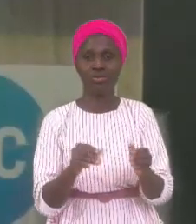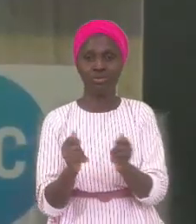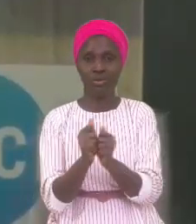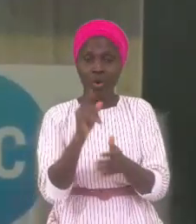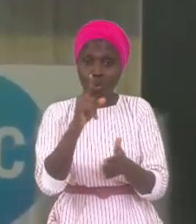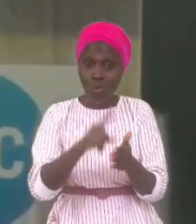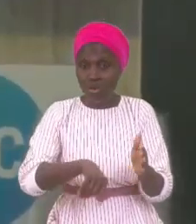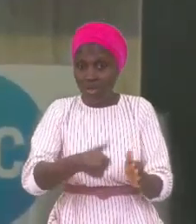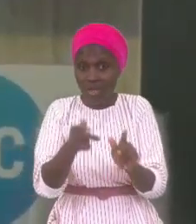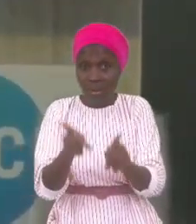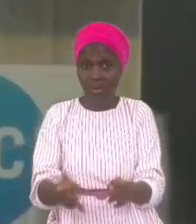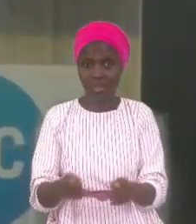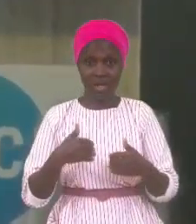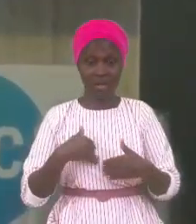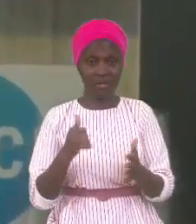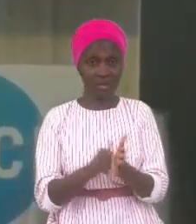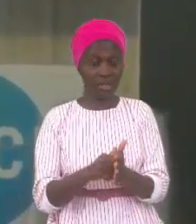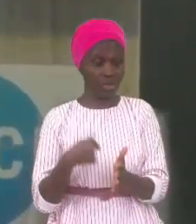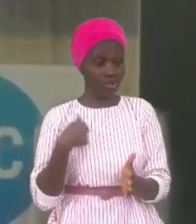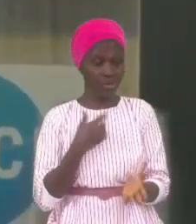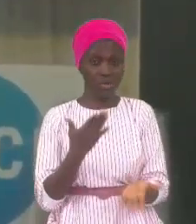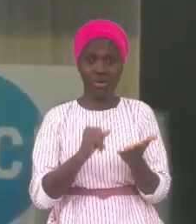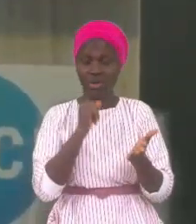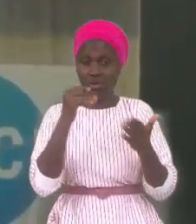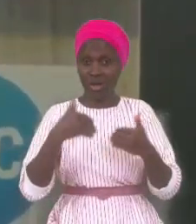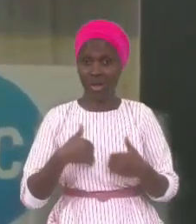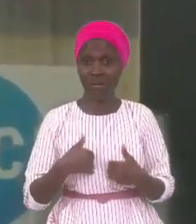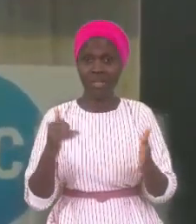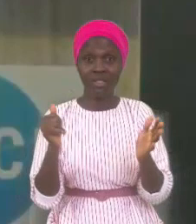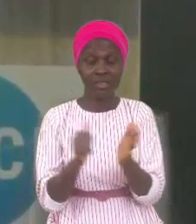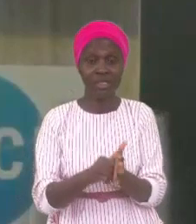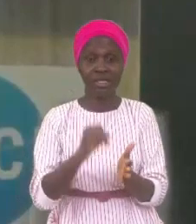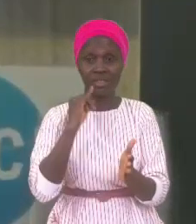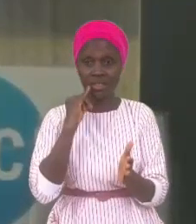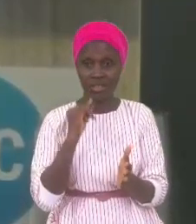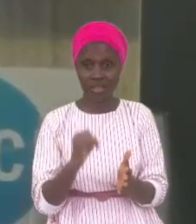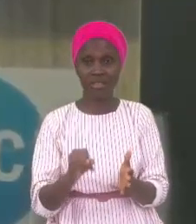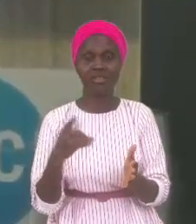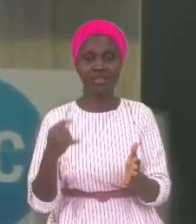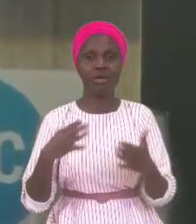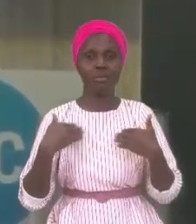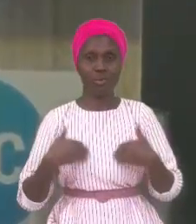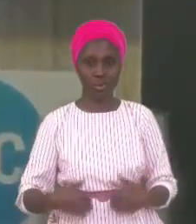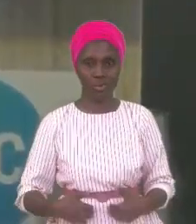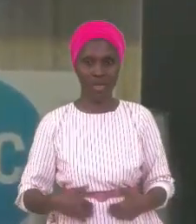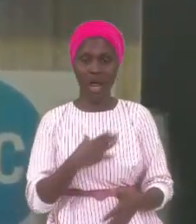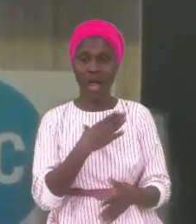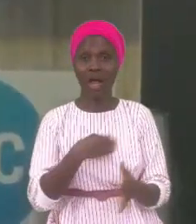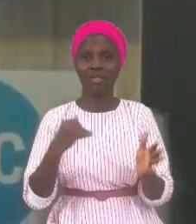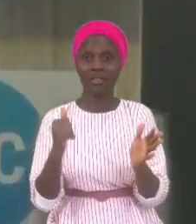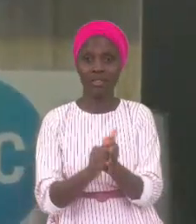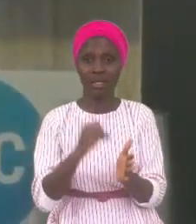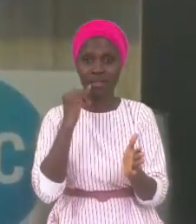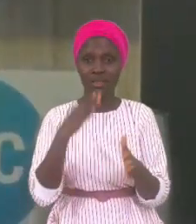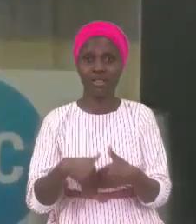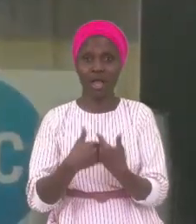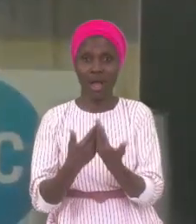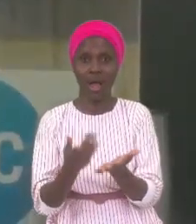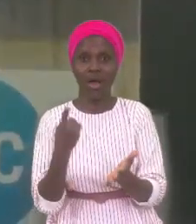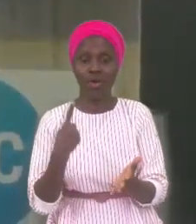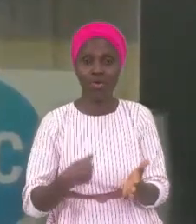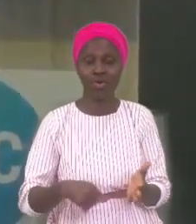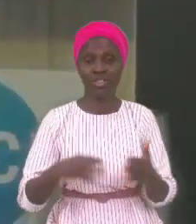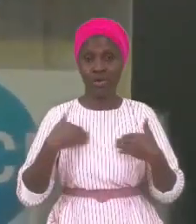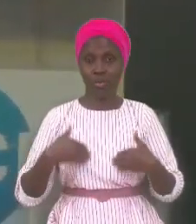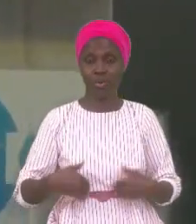not have. That talks about the body. That is the body. And that is how the body functions.